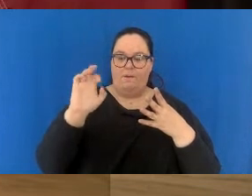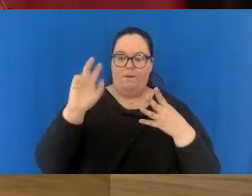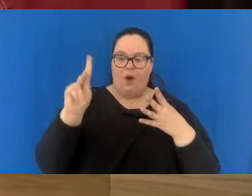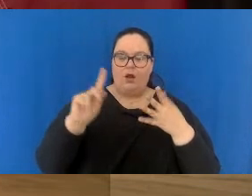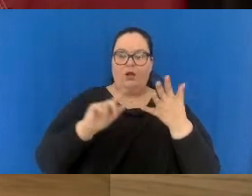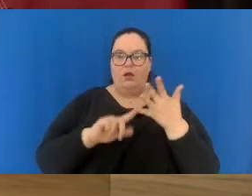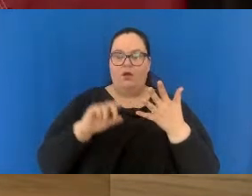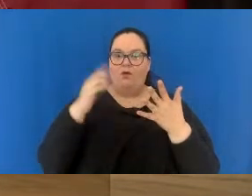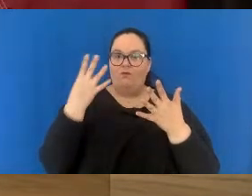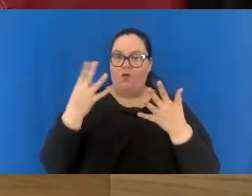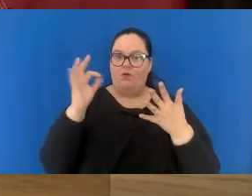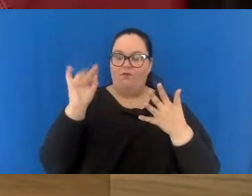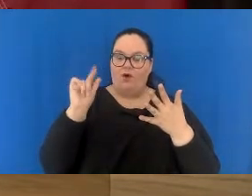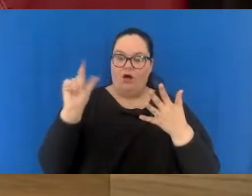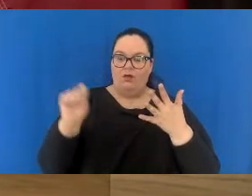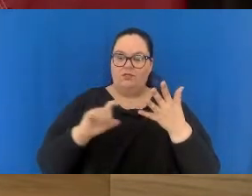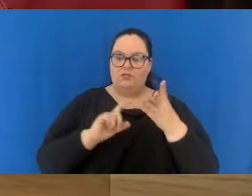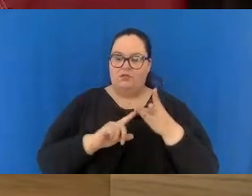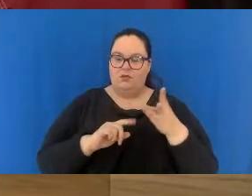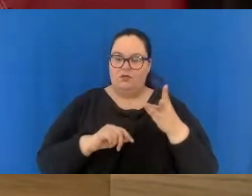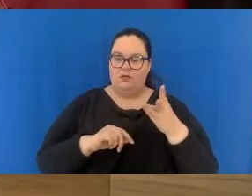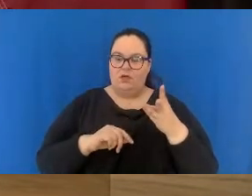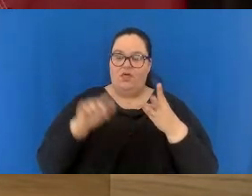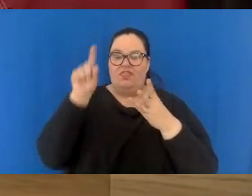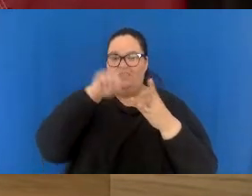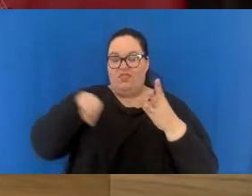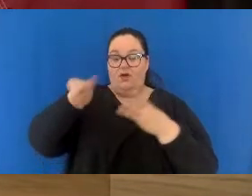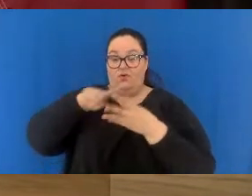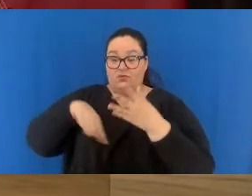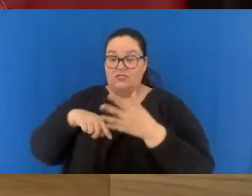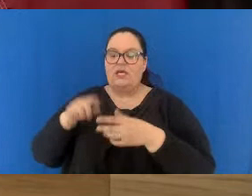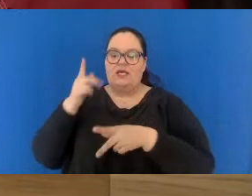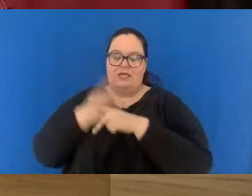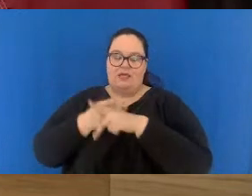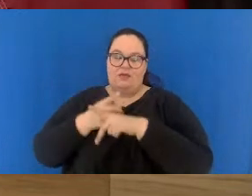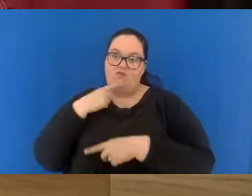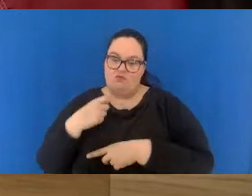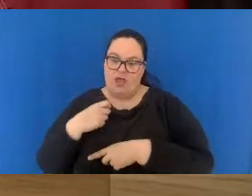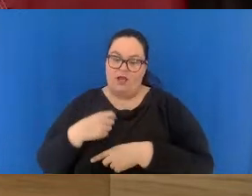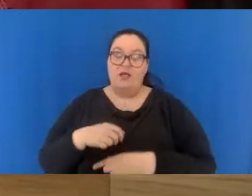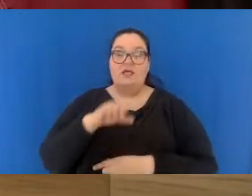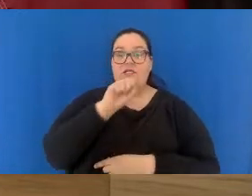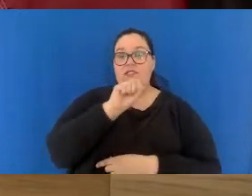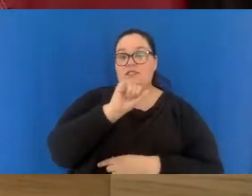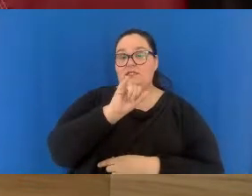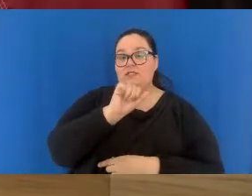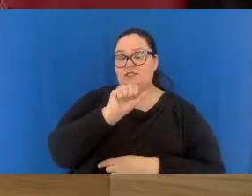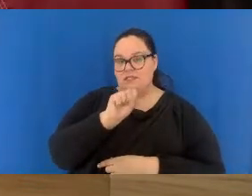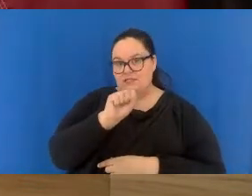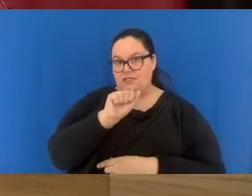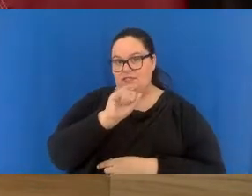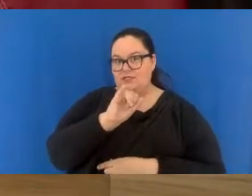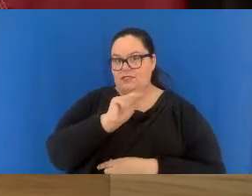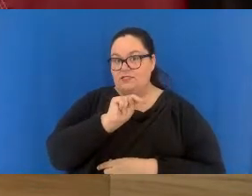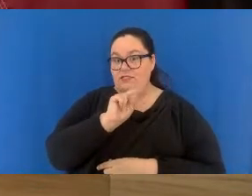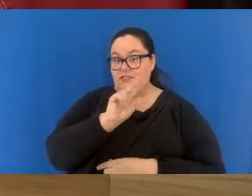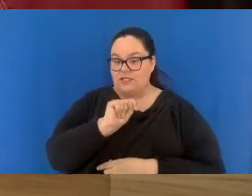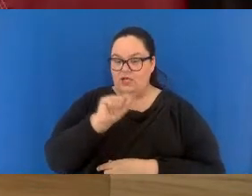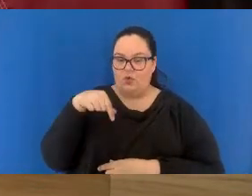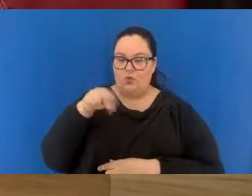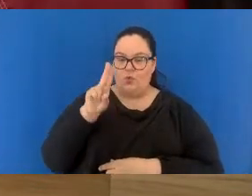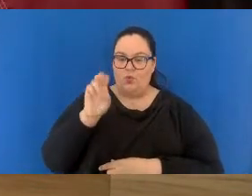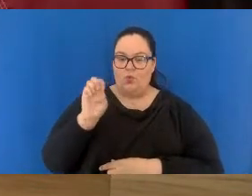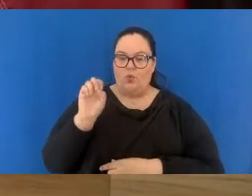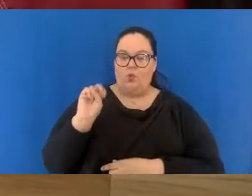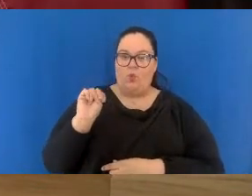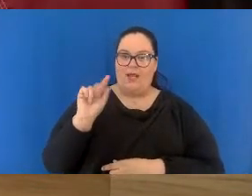Kedgwick areas will stay at the yellow alert level. If you live in a lockdown area, it is vital that you stay at home as